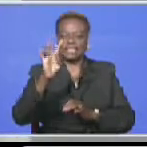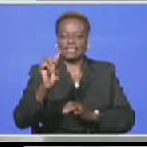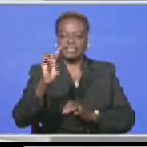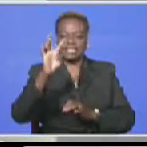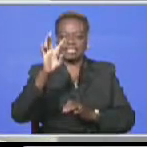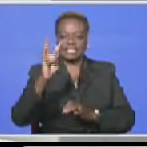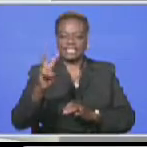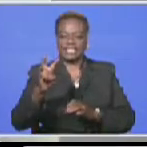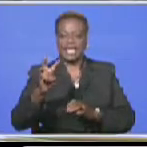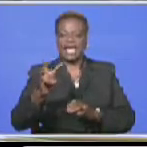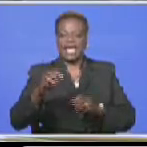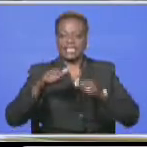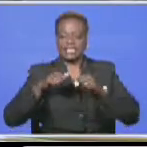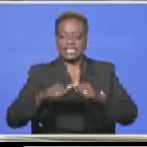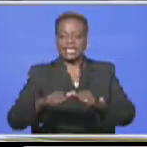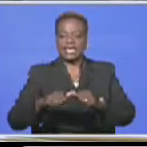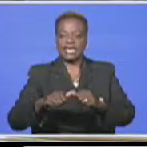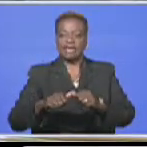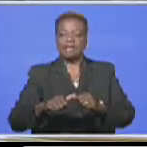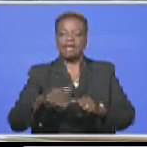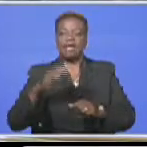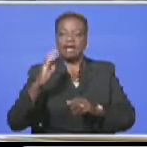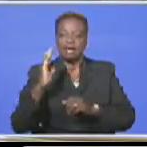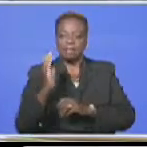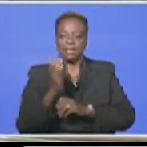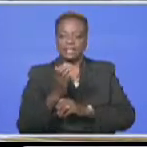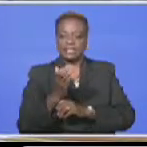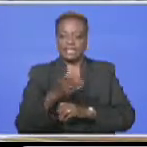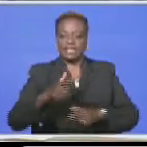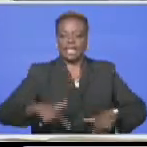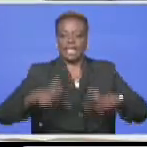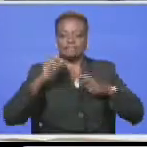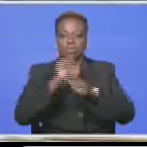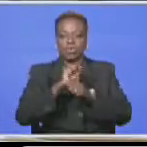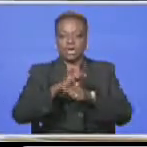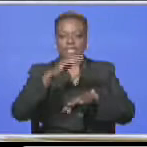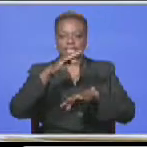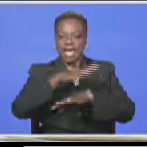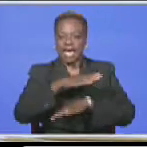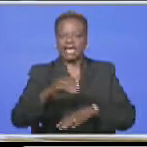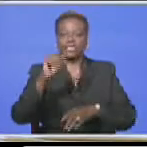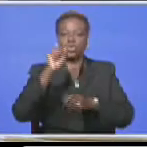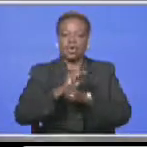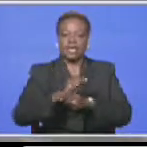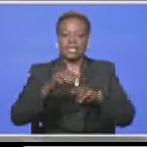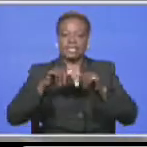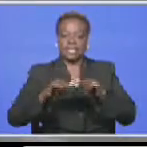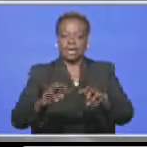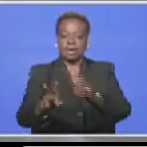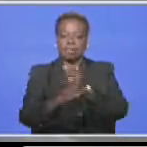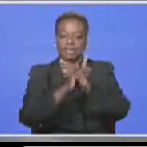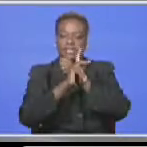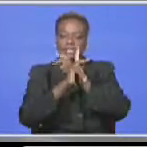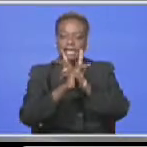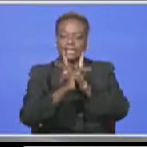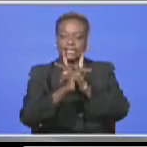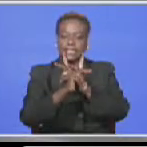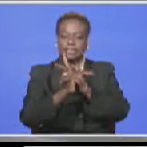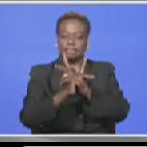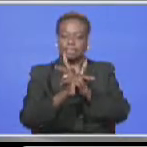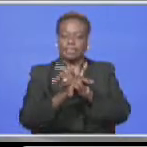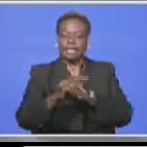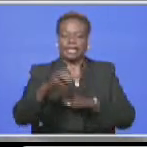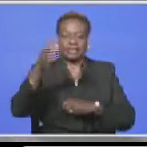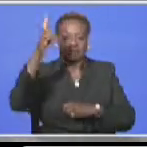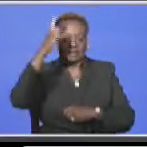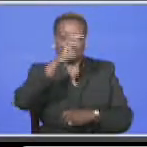to ensuring that the rights of workers and employers are protected. Labor Minister Senator the Honorable Dion Folks says the Bahamas